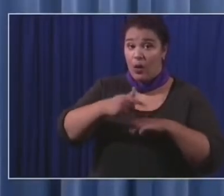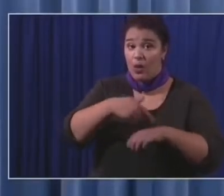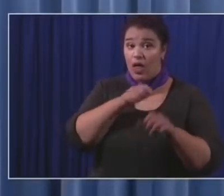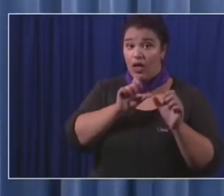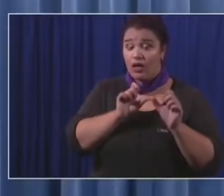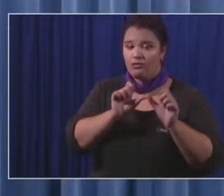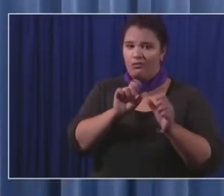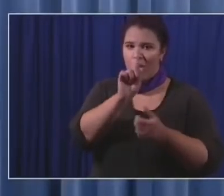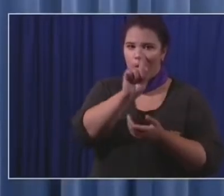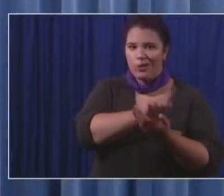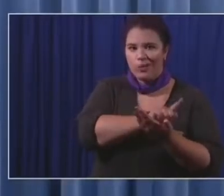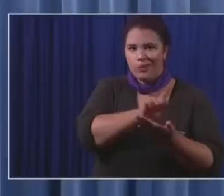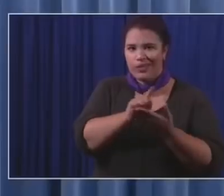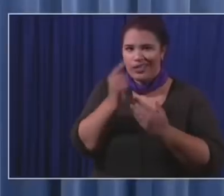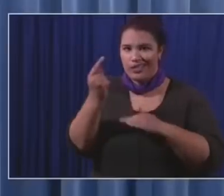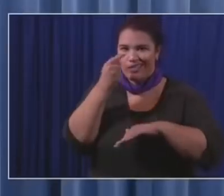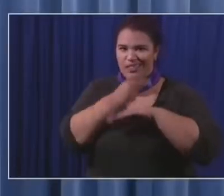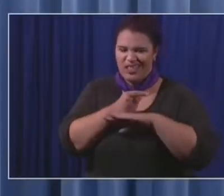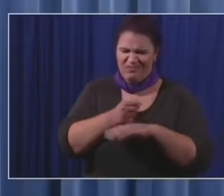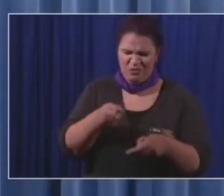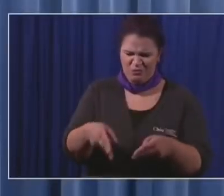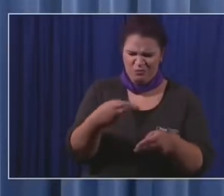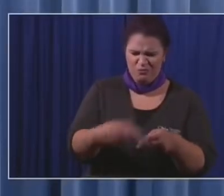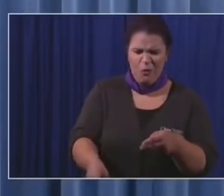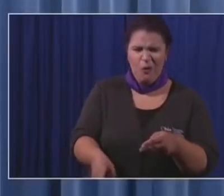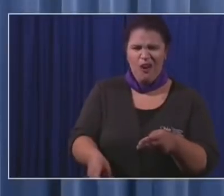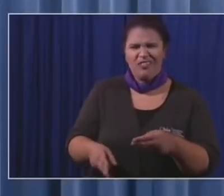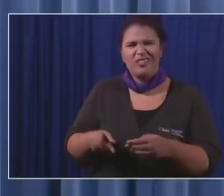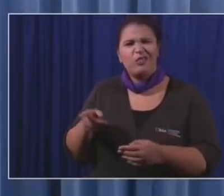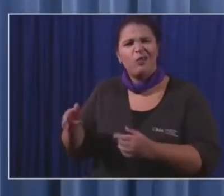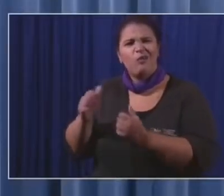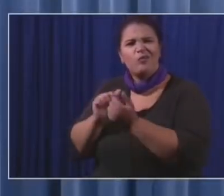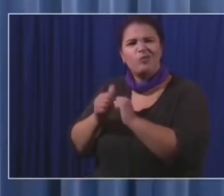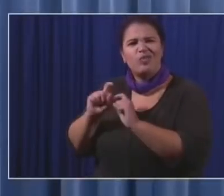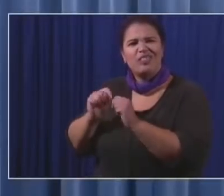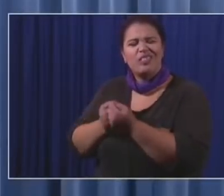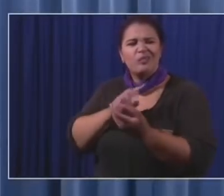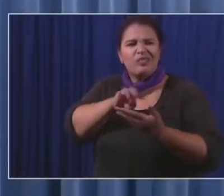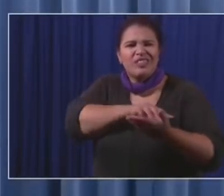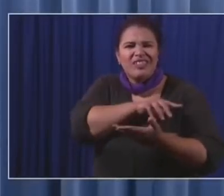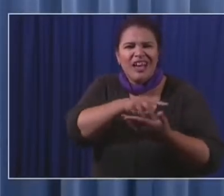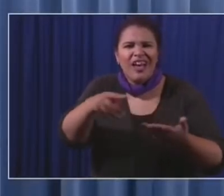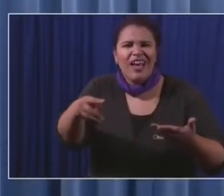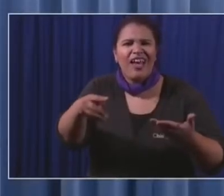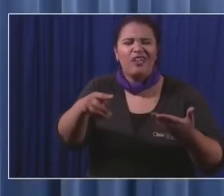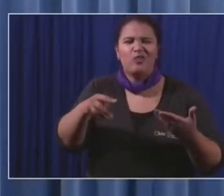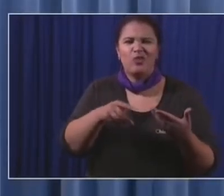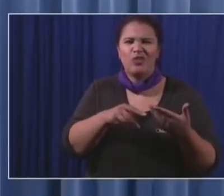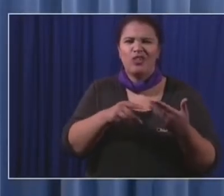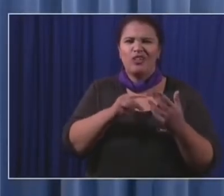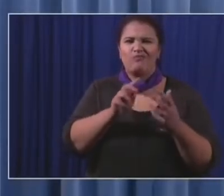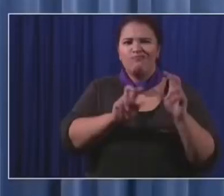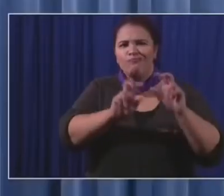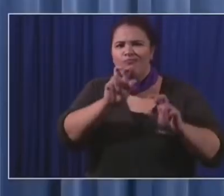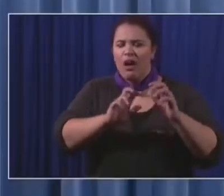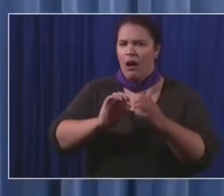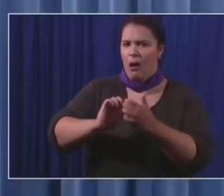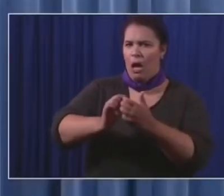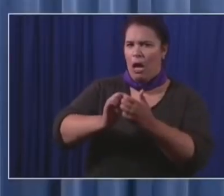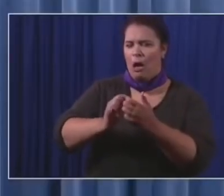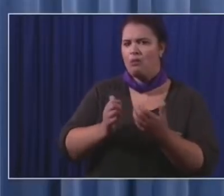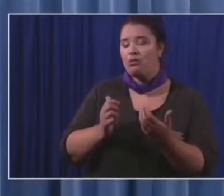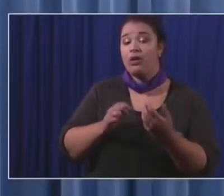on now allowing contact sports. It only lasts a week and a day. So how is any team expected